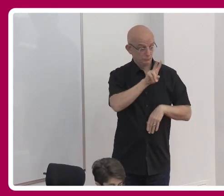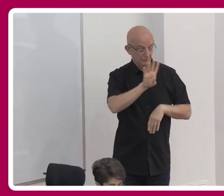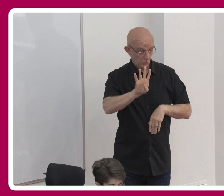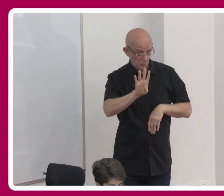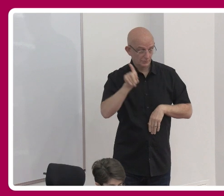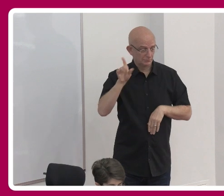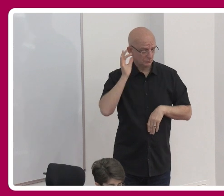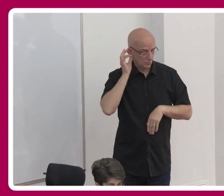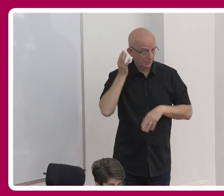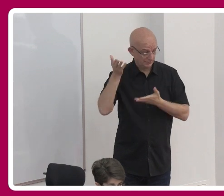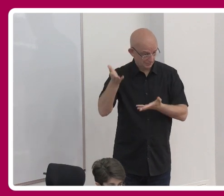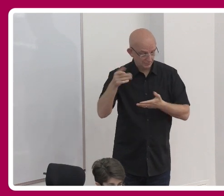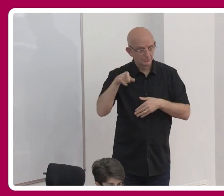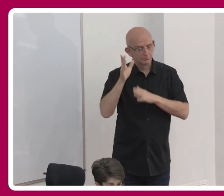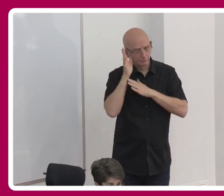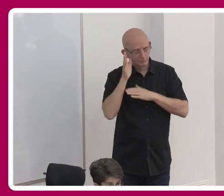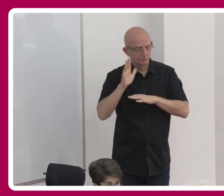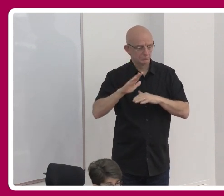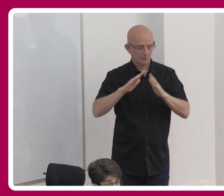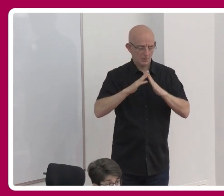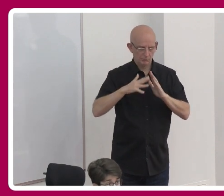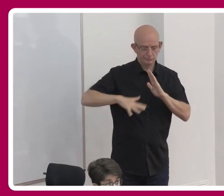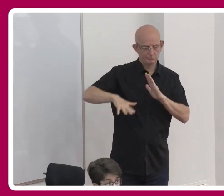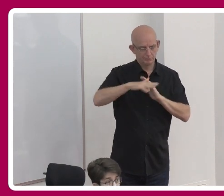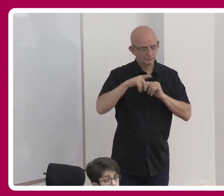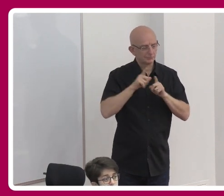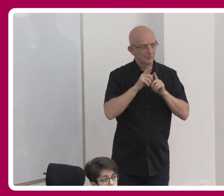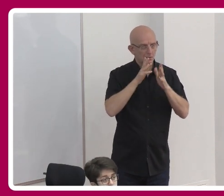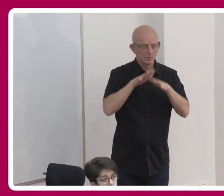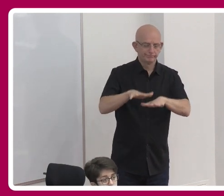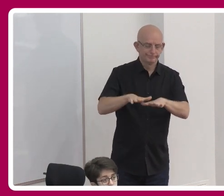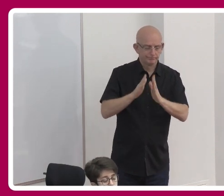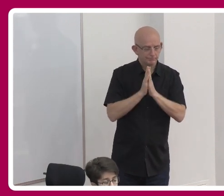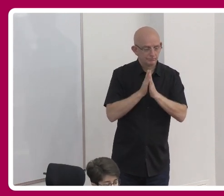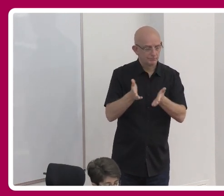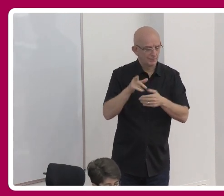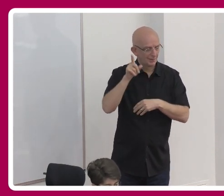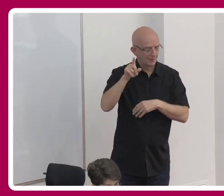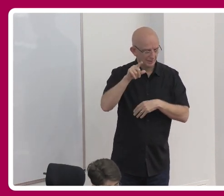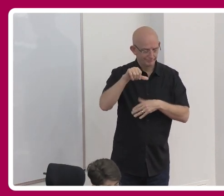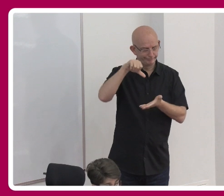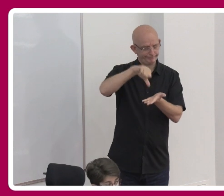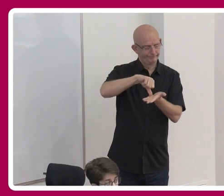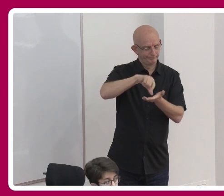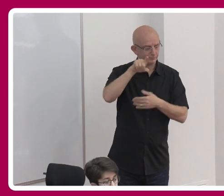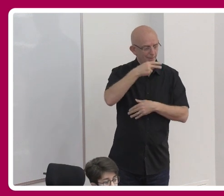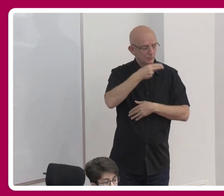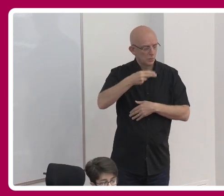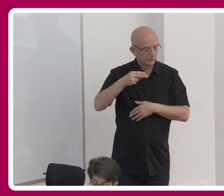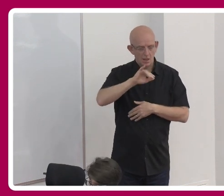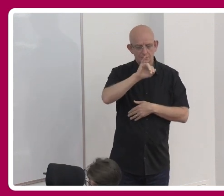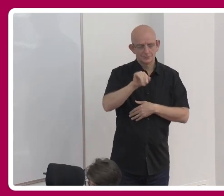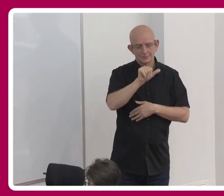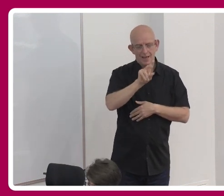healing centers in Java that we found in central Java. And, you know, you will, on